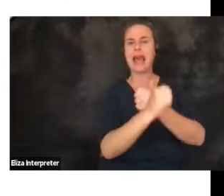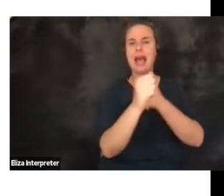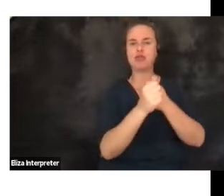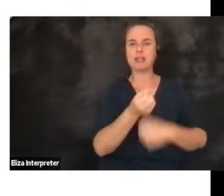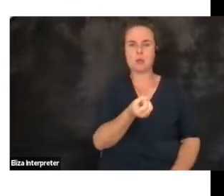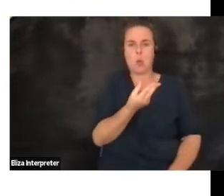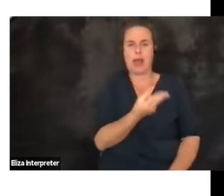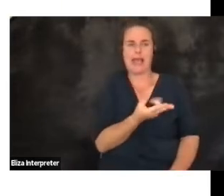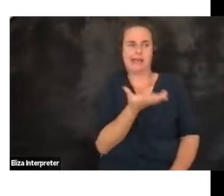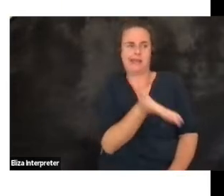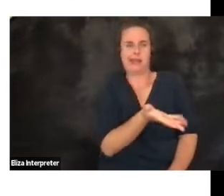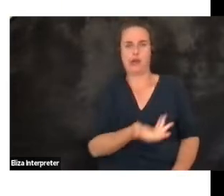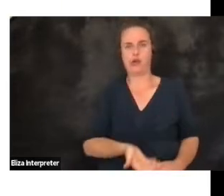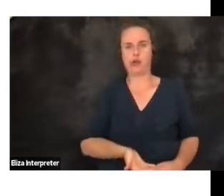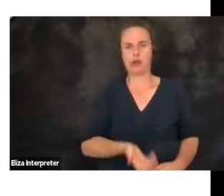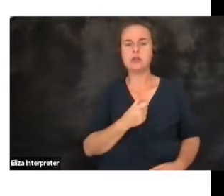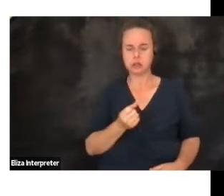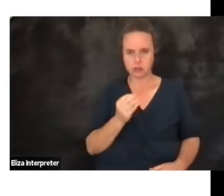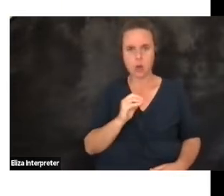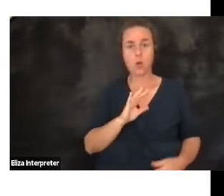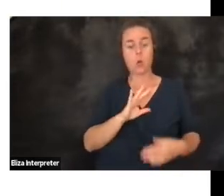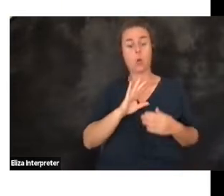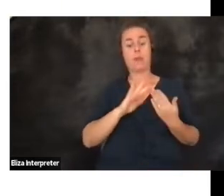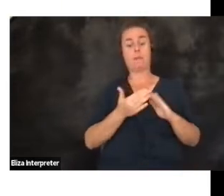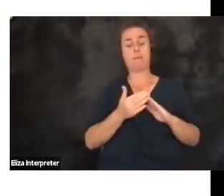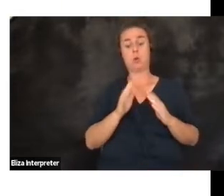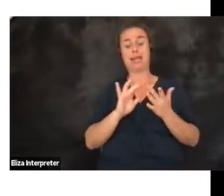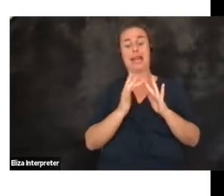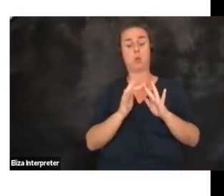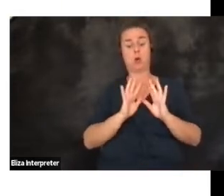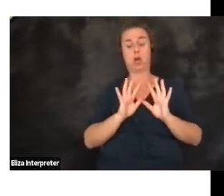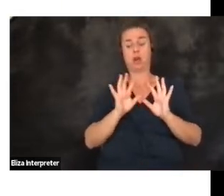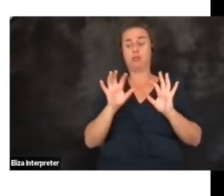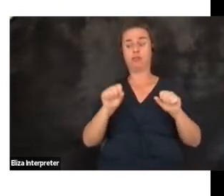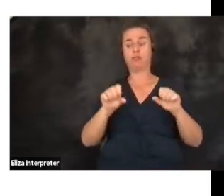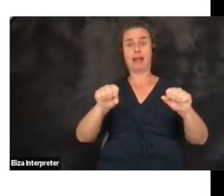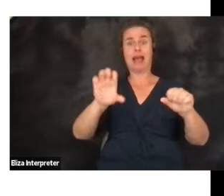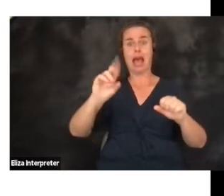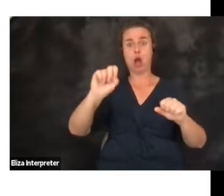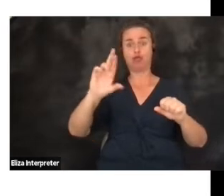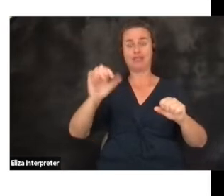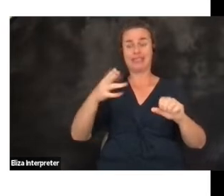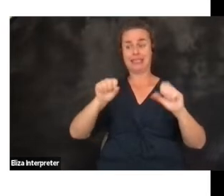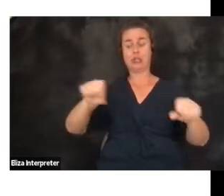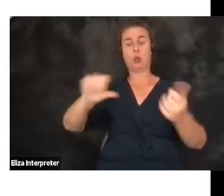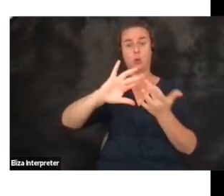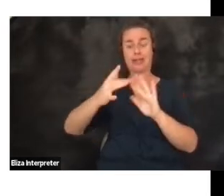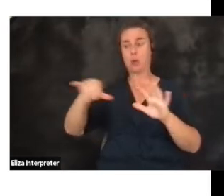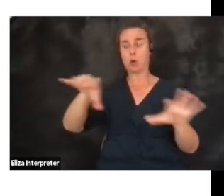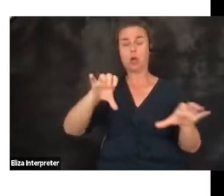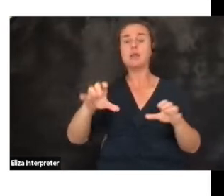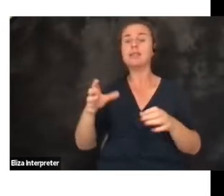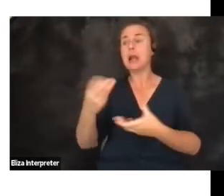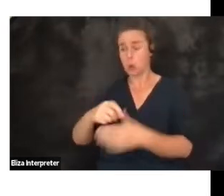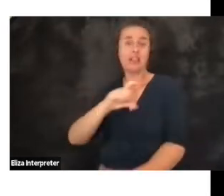So they really reached into these communities to recruit not only professionals like sheriffs that were trying to deal with the meth labs, but